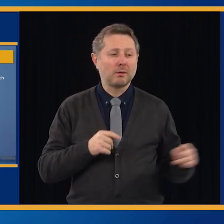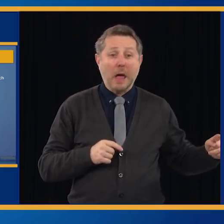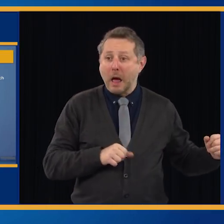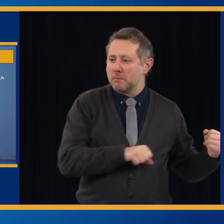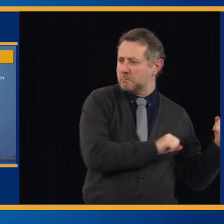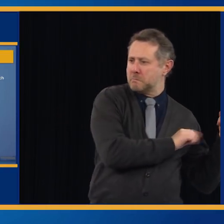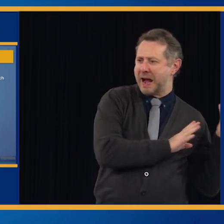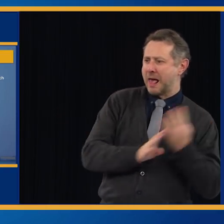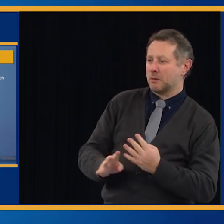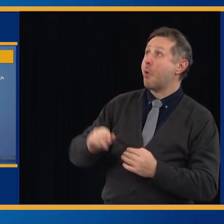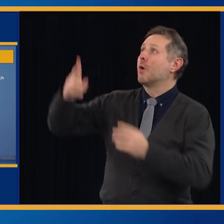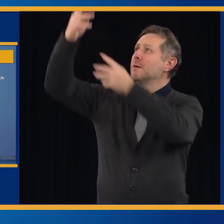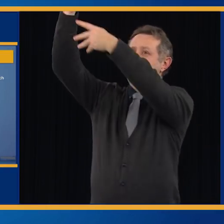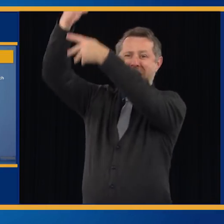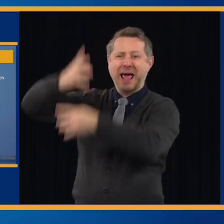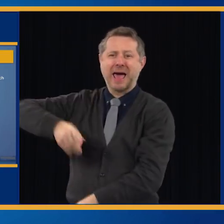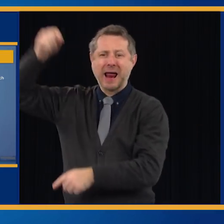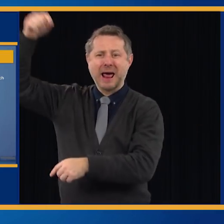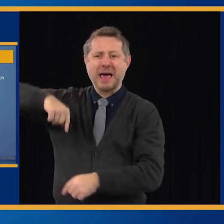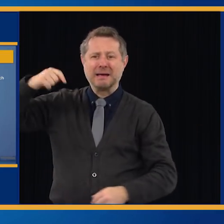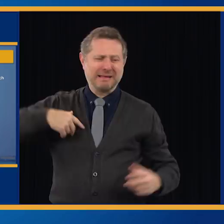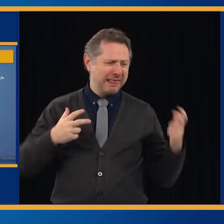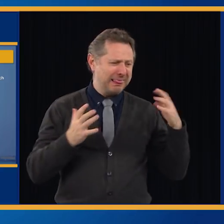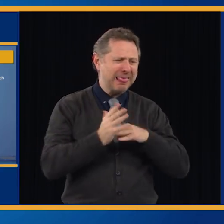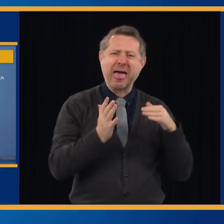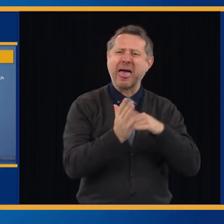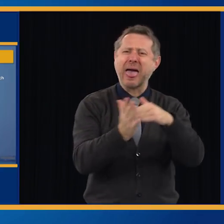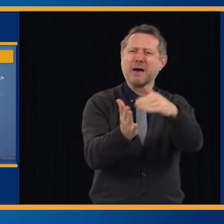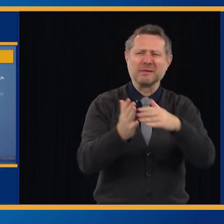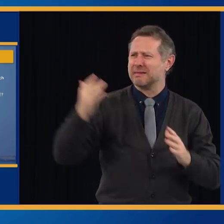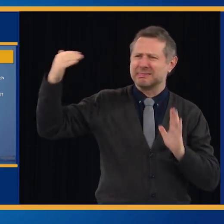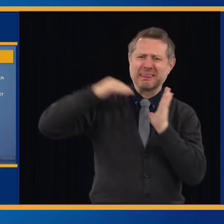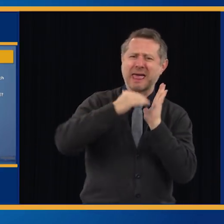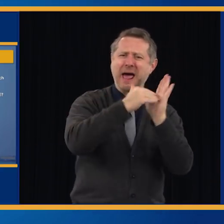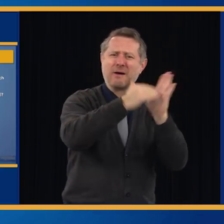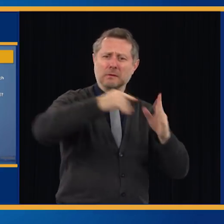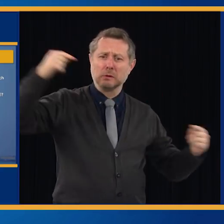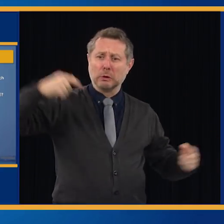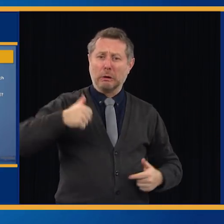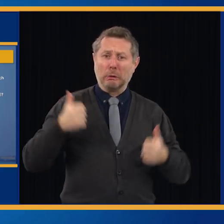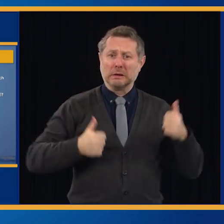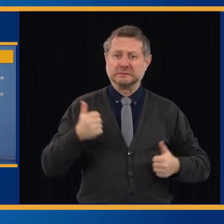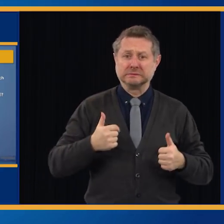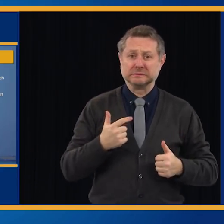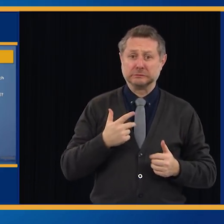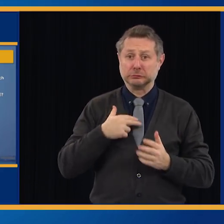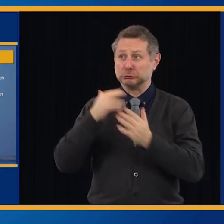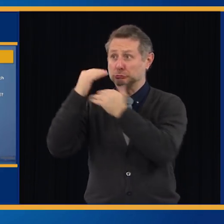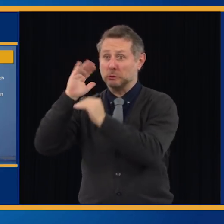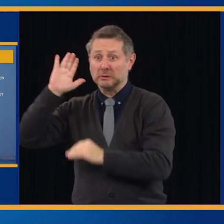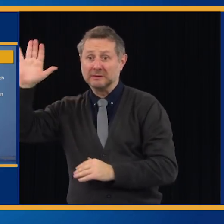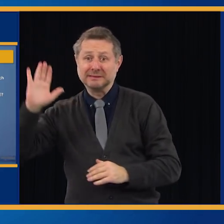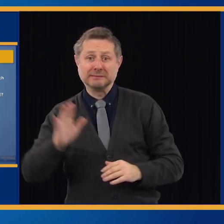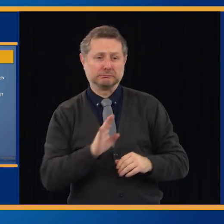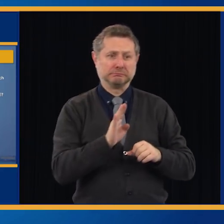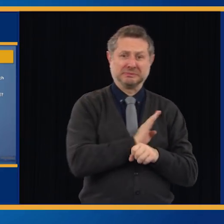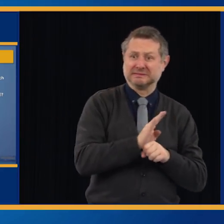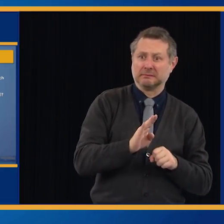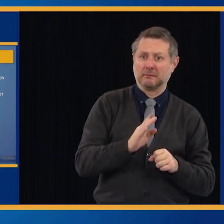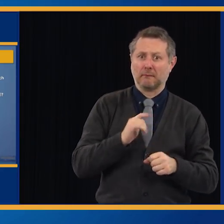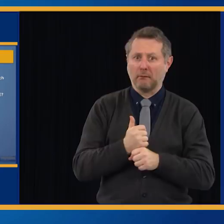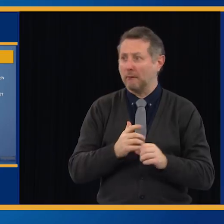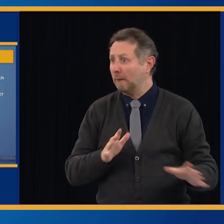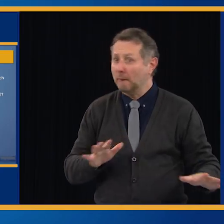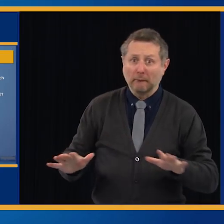in. What business precautions will those individual businesses take? Watch the